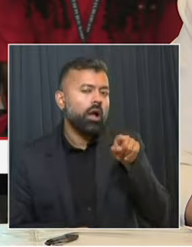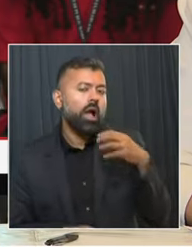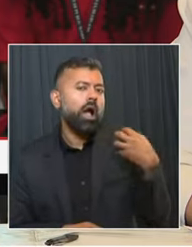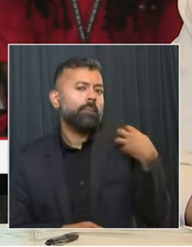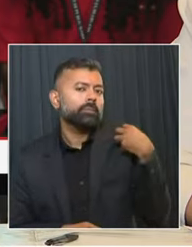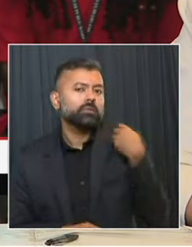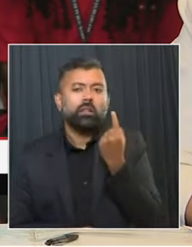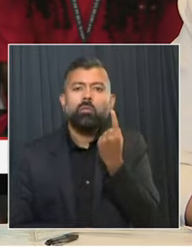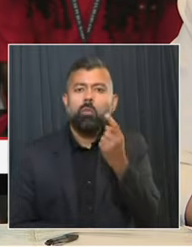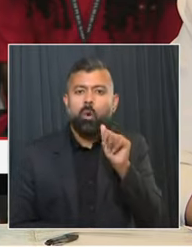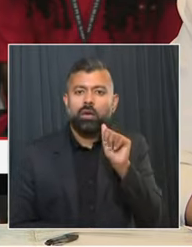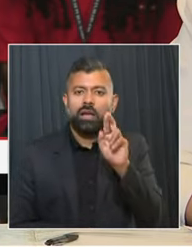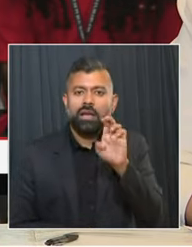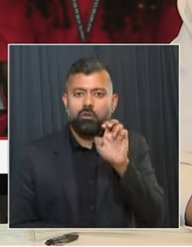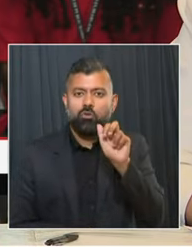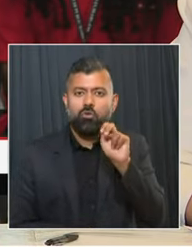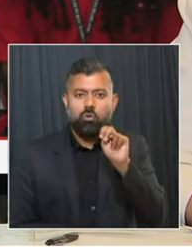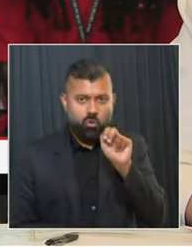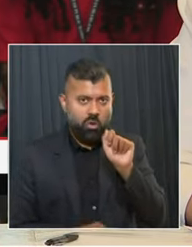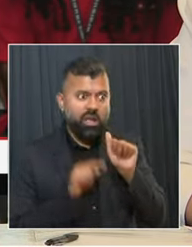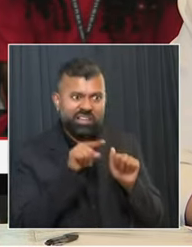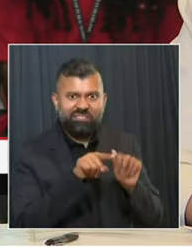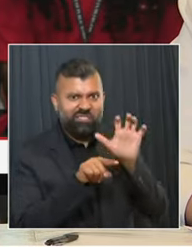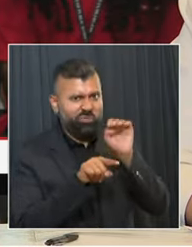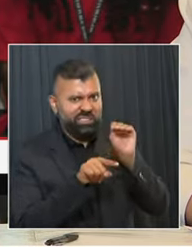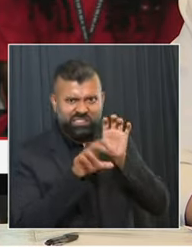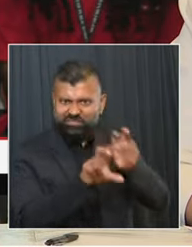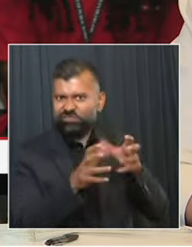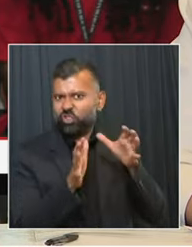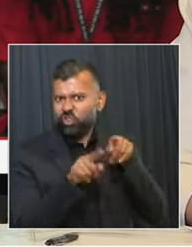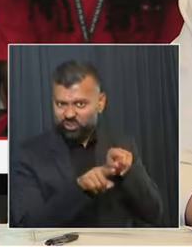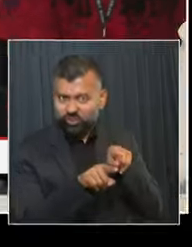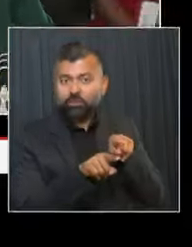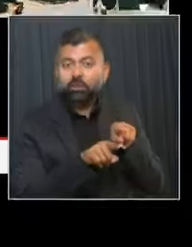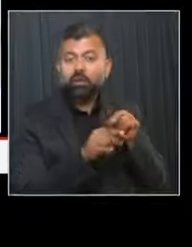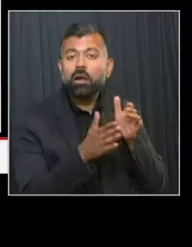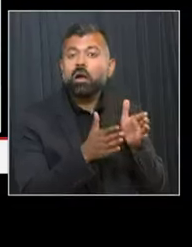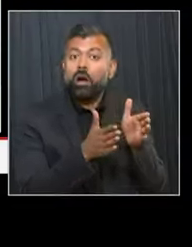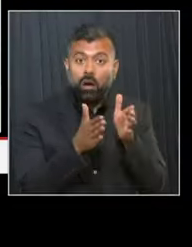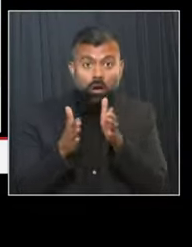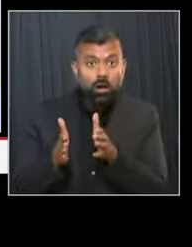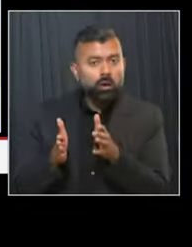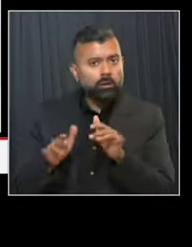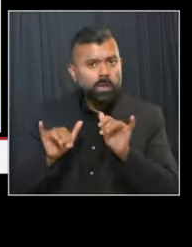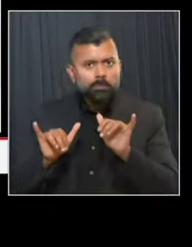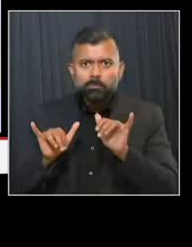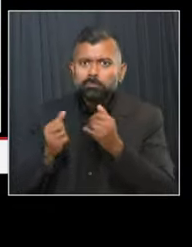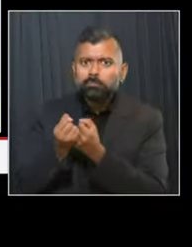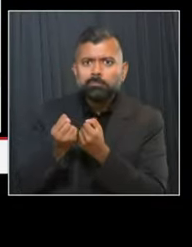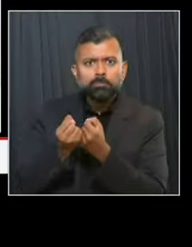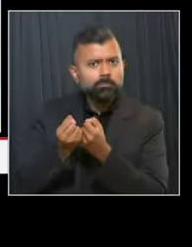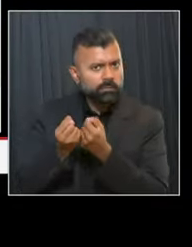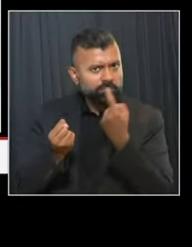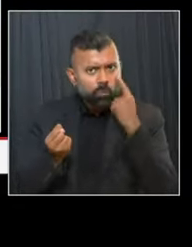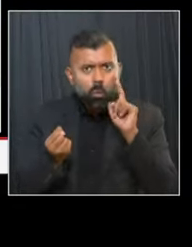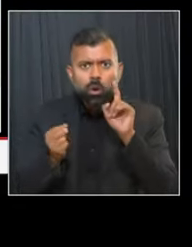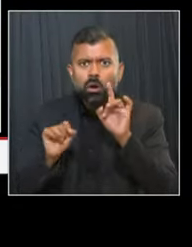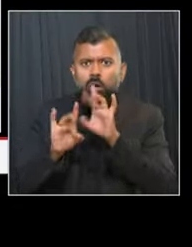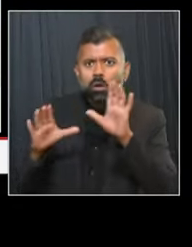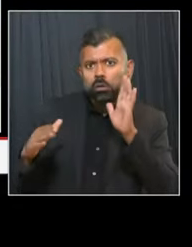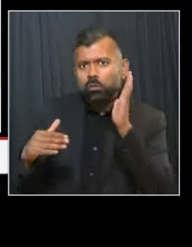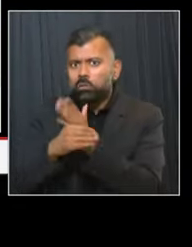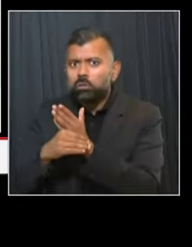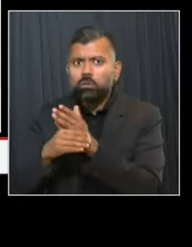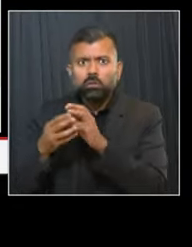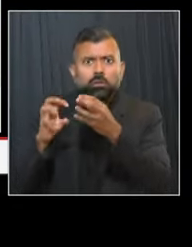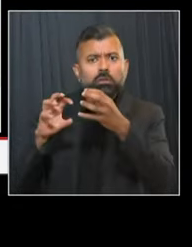we maintain our commitment to having a robust violence intervention network. And I will